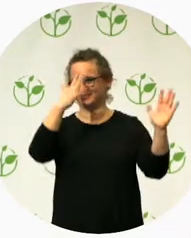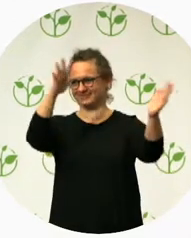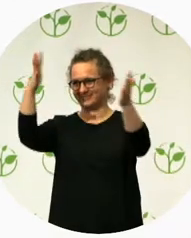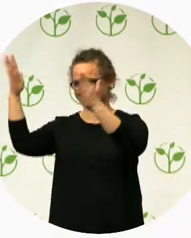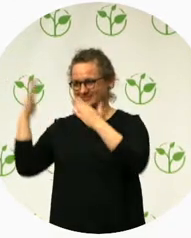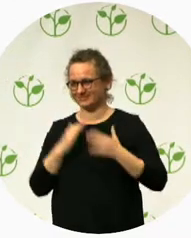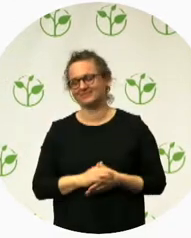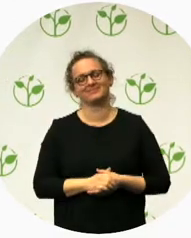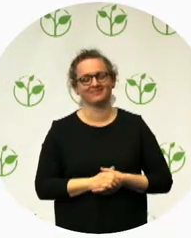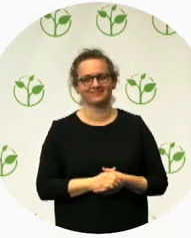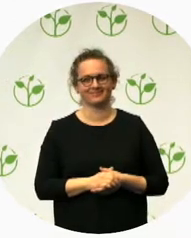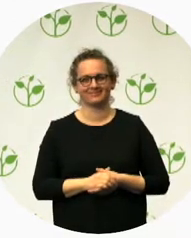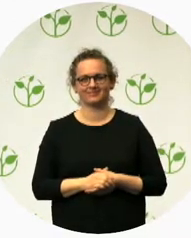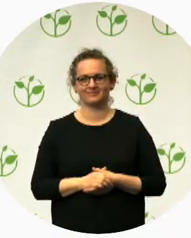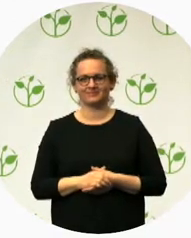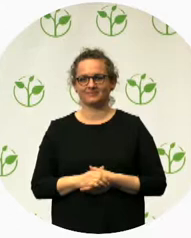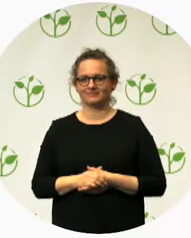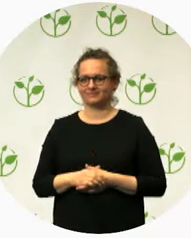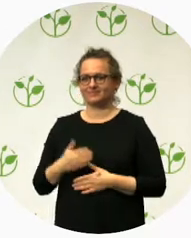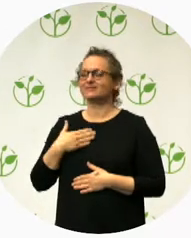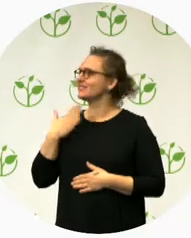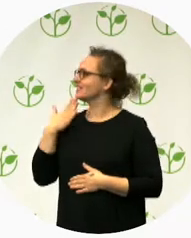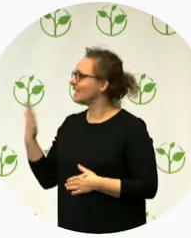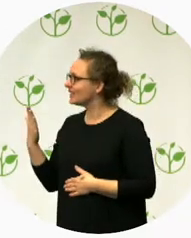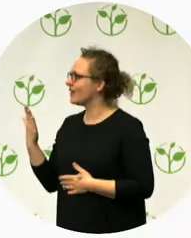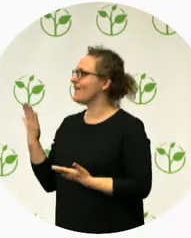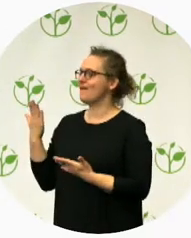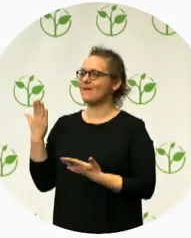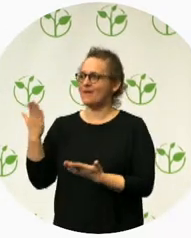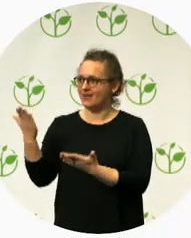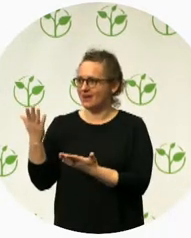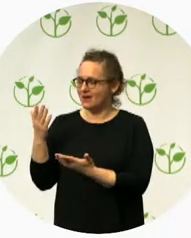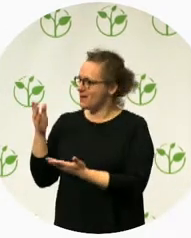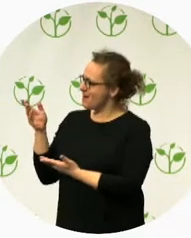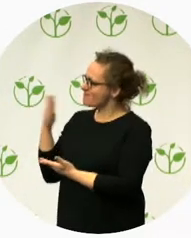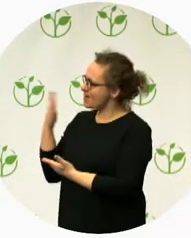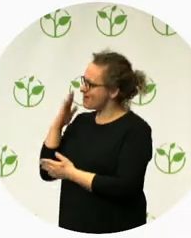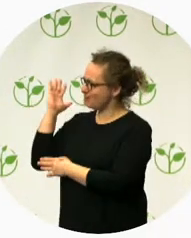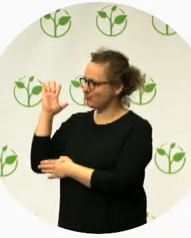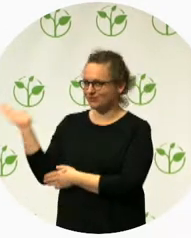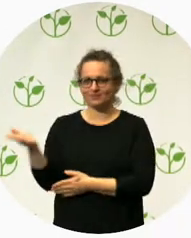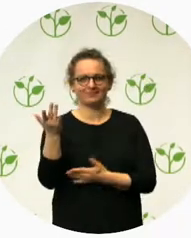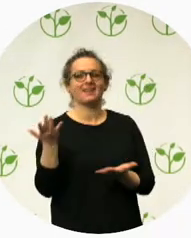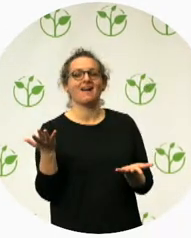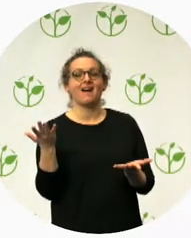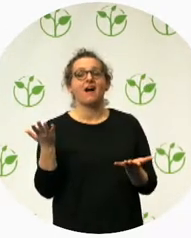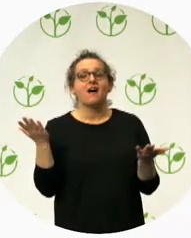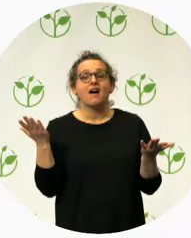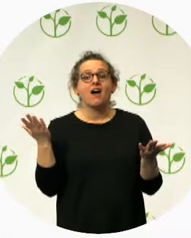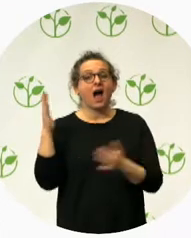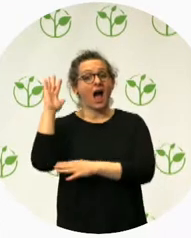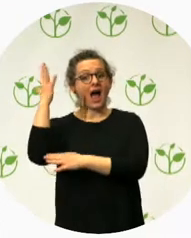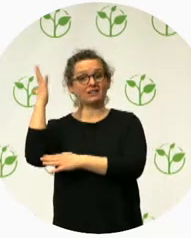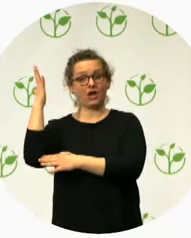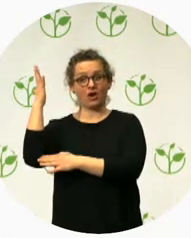Thank you, Martin. I'm actually an Ashoka Fellow, so to see the collaboration between Zero and Ashoka is